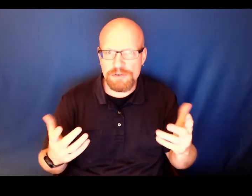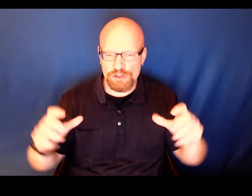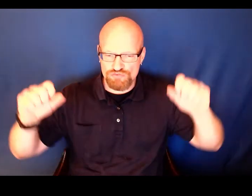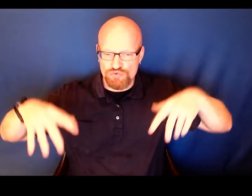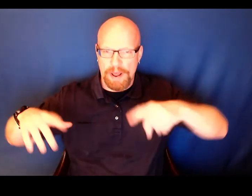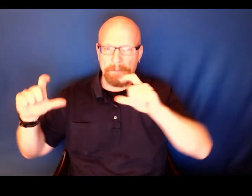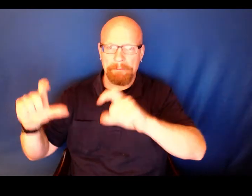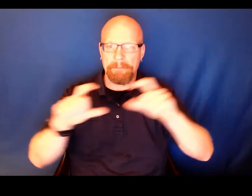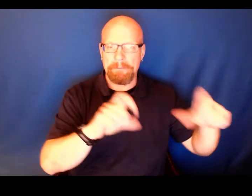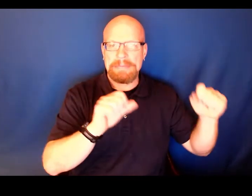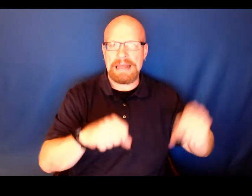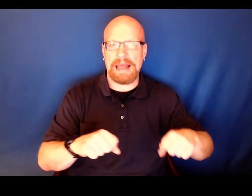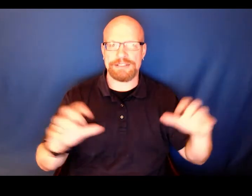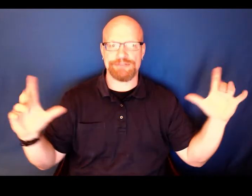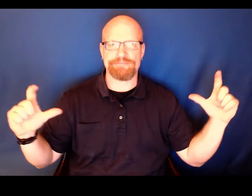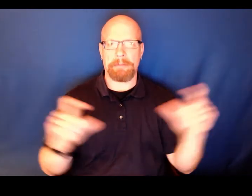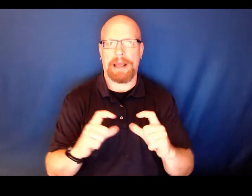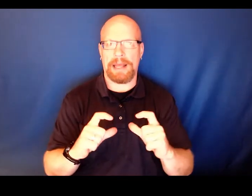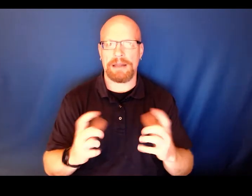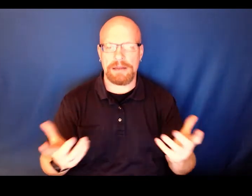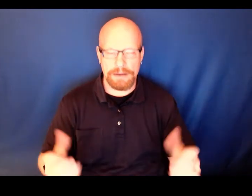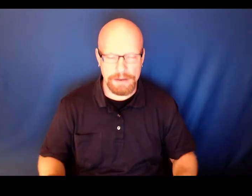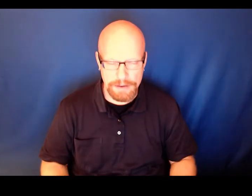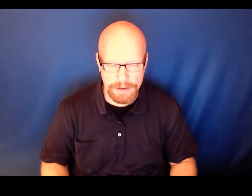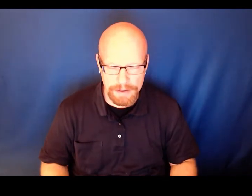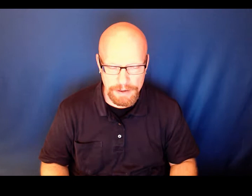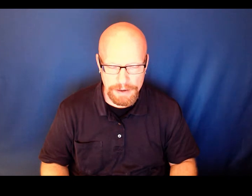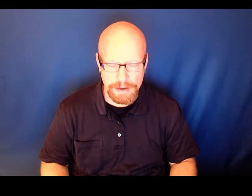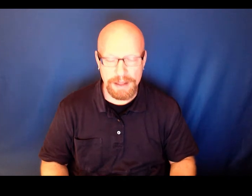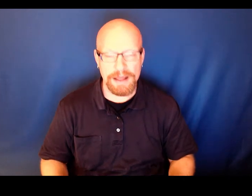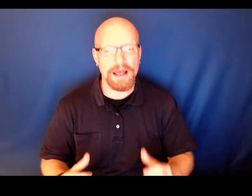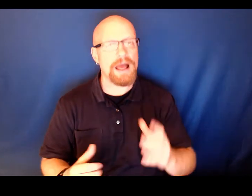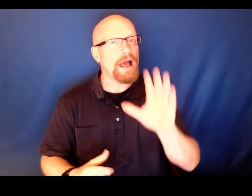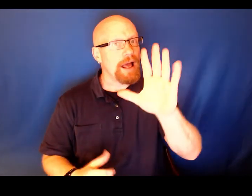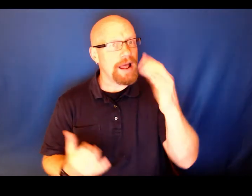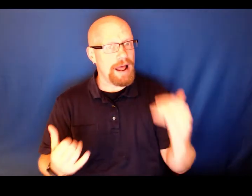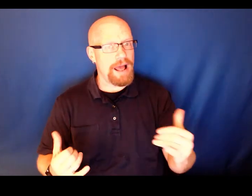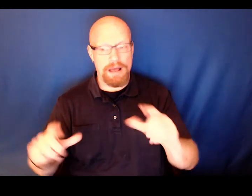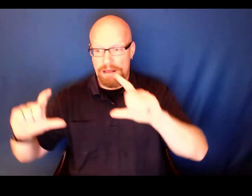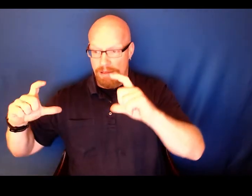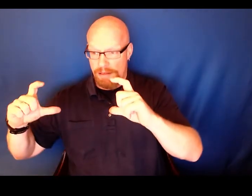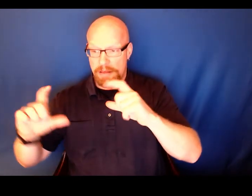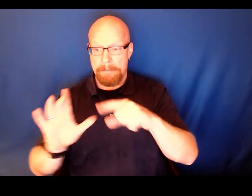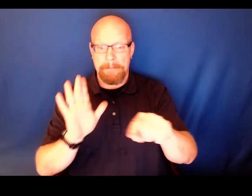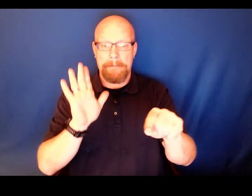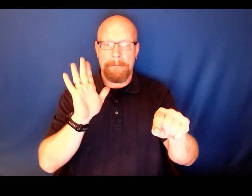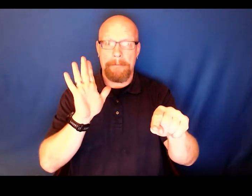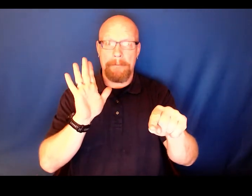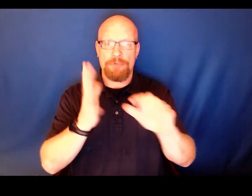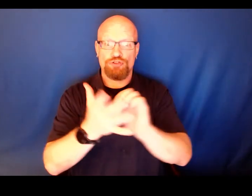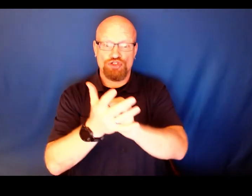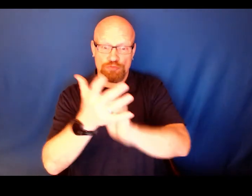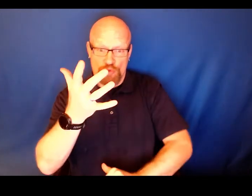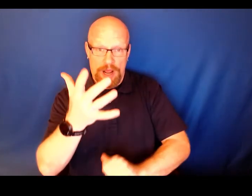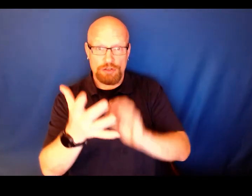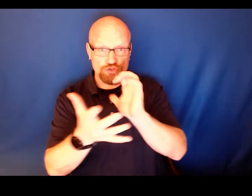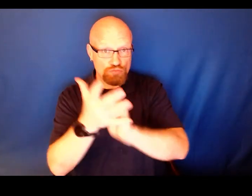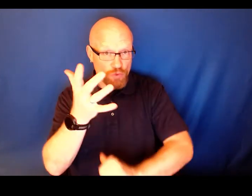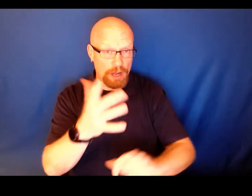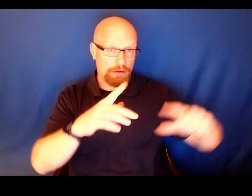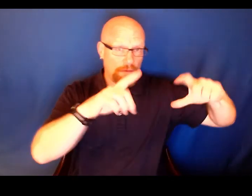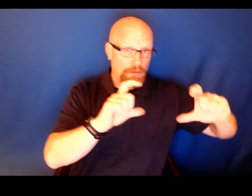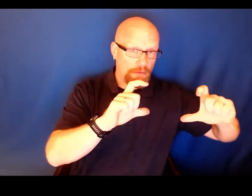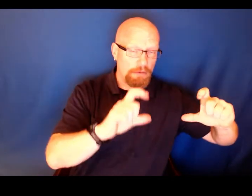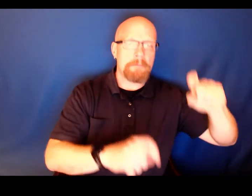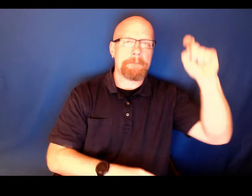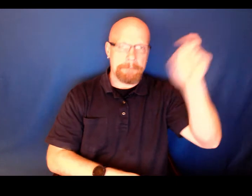difference because you're adding like terms and you're adding polynomials. It's different this time. Now we have a polynomial,